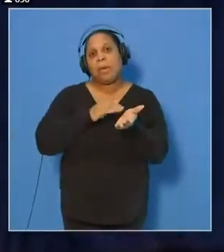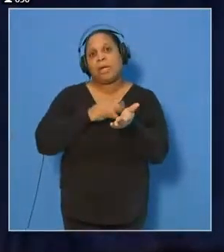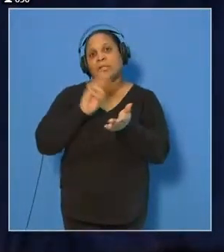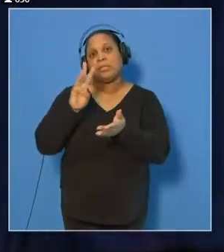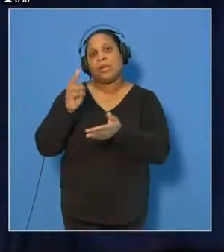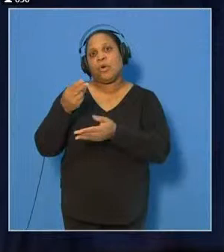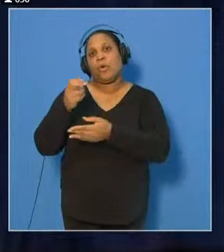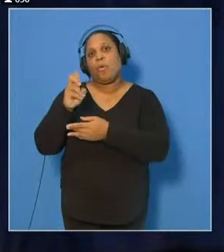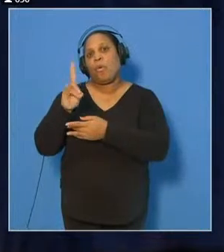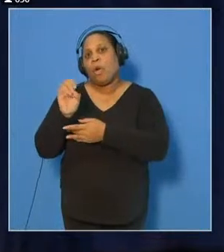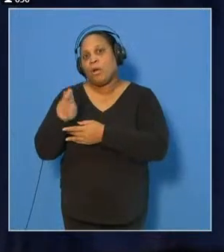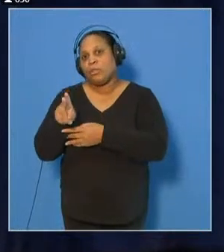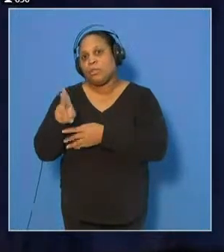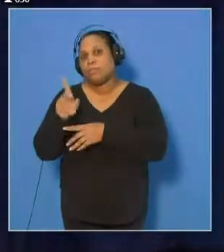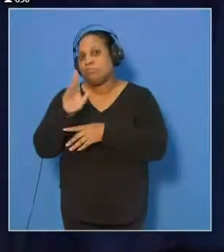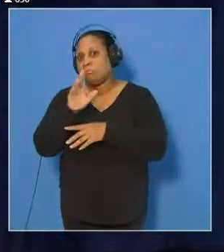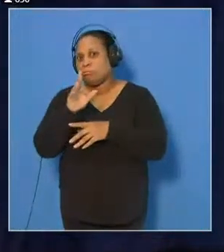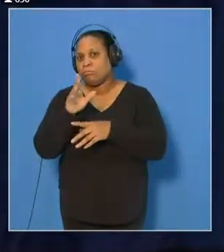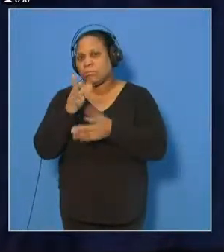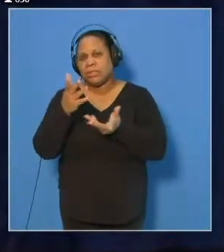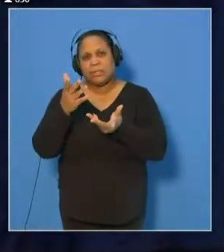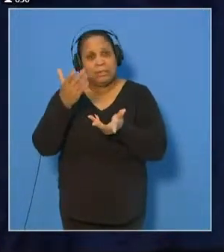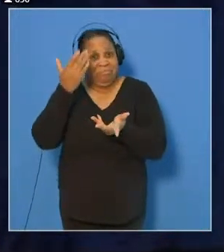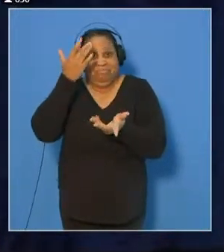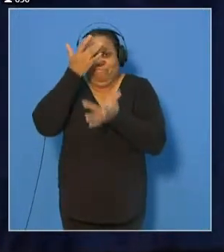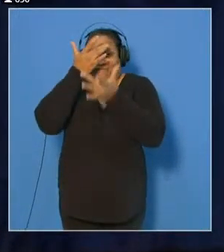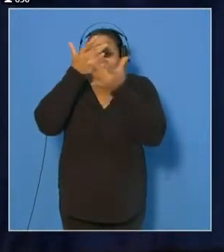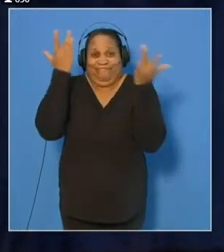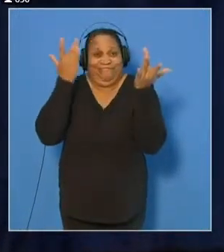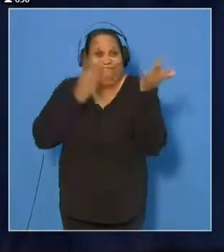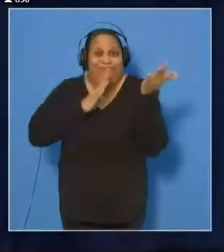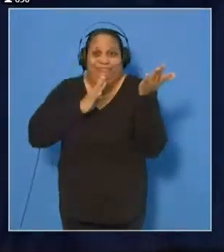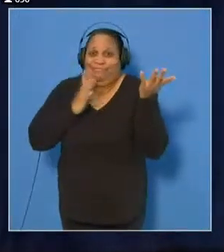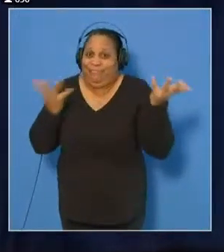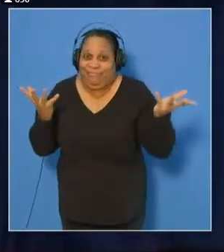your office? I have no idea what you're speaking about.